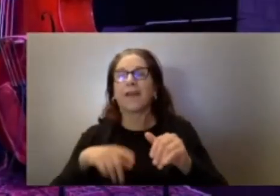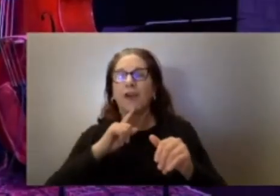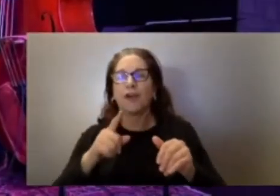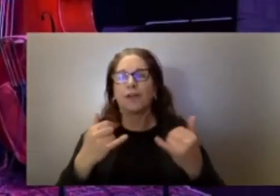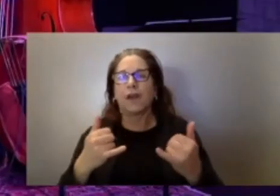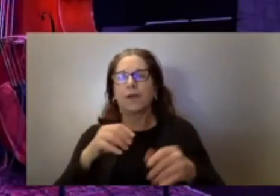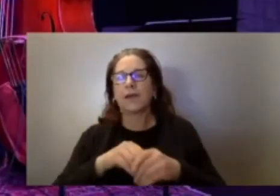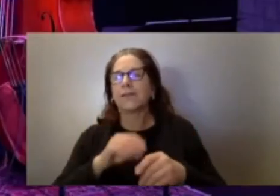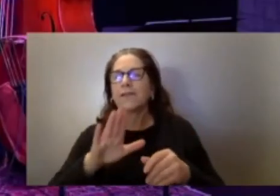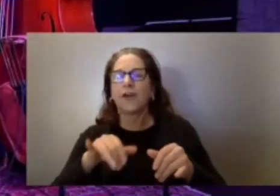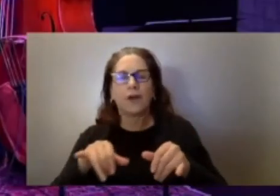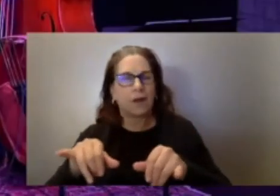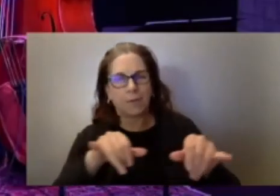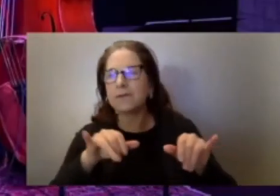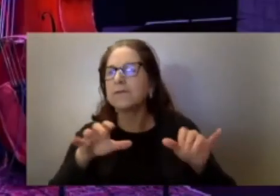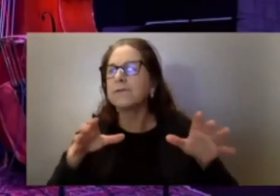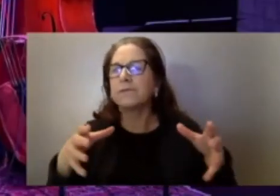the common assertion of individuality.